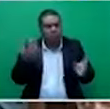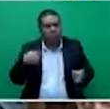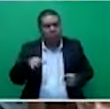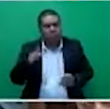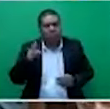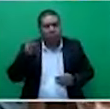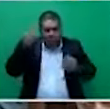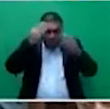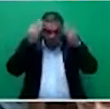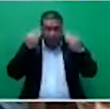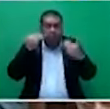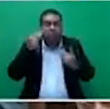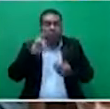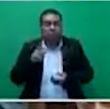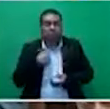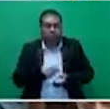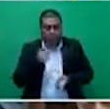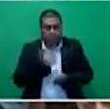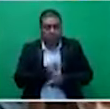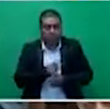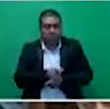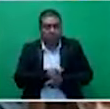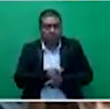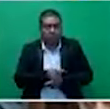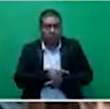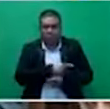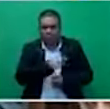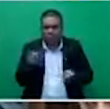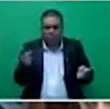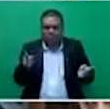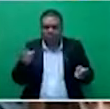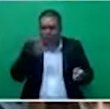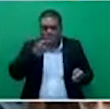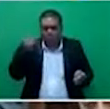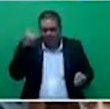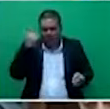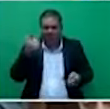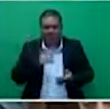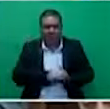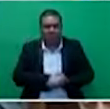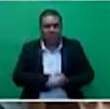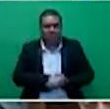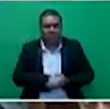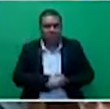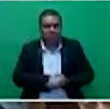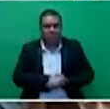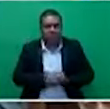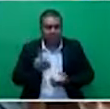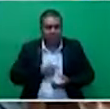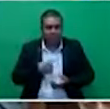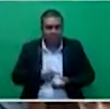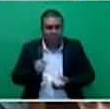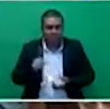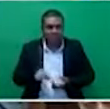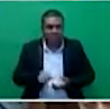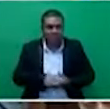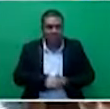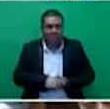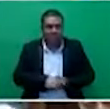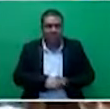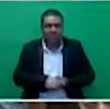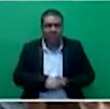Sir, I have to talk in that manner because your side does not understand. Speaker, sir, this is why it labors me to do